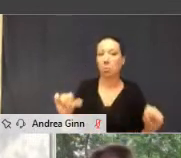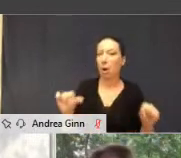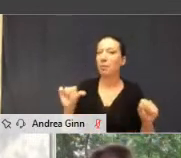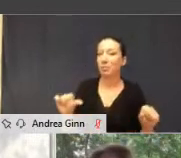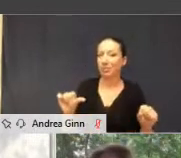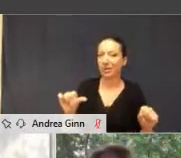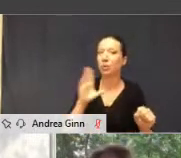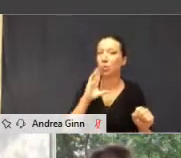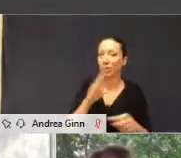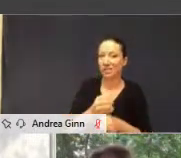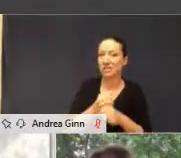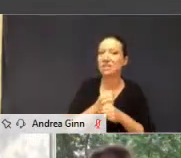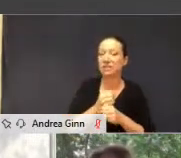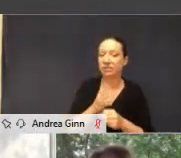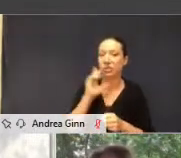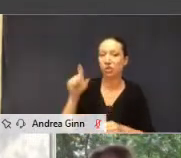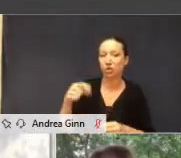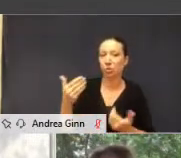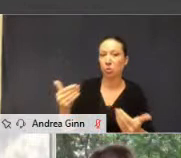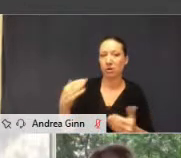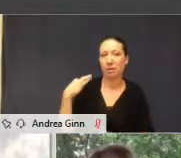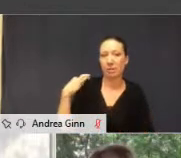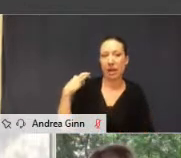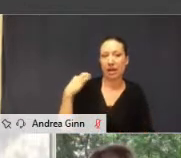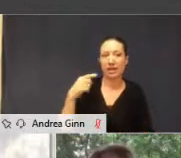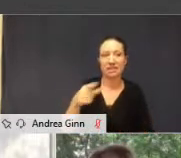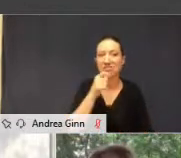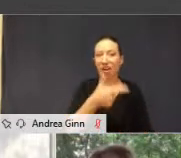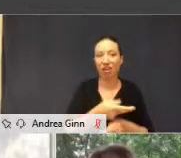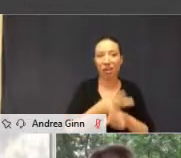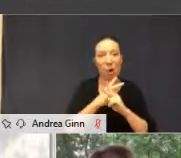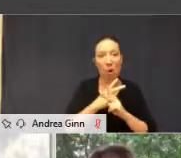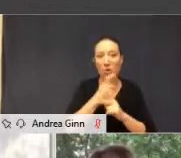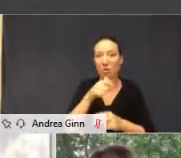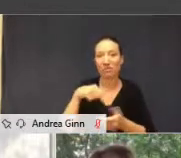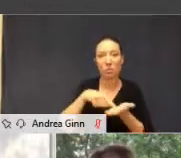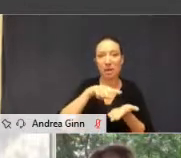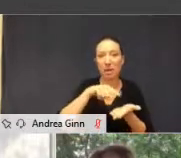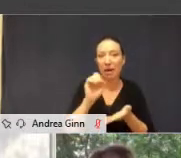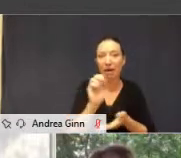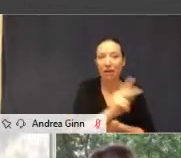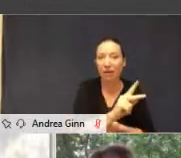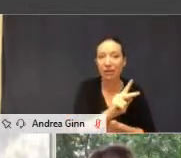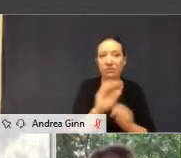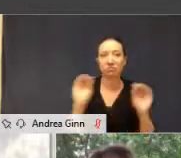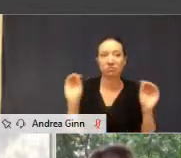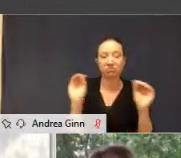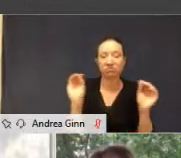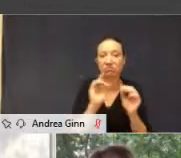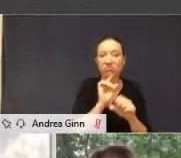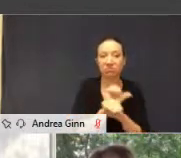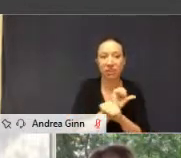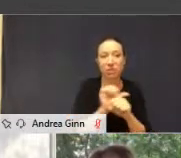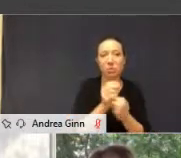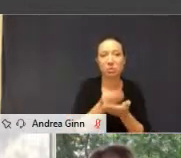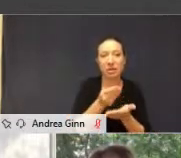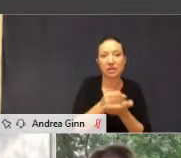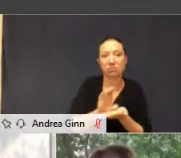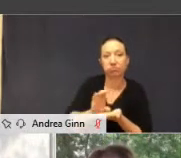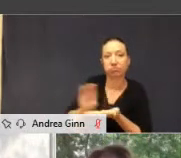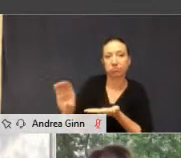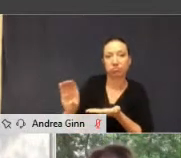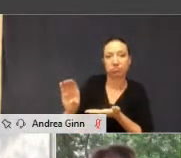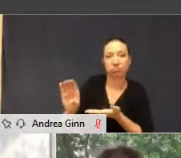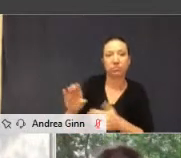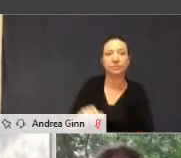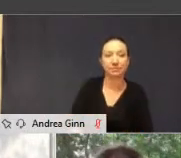for those distributions at this point. These are not loans. They don't have to be paid back. These are actual distributions from that provider relief